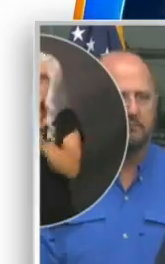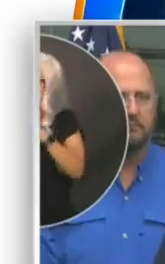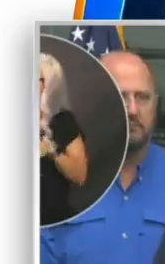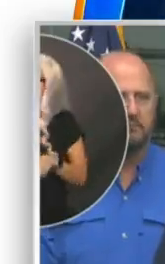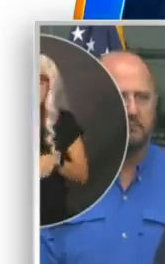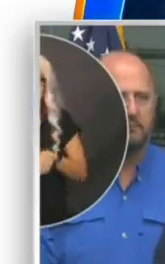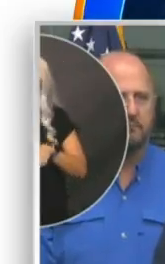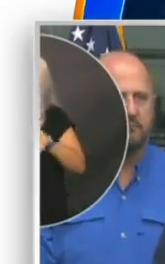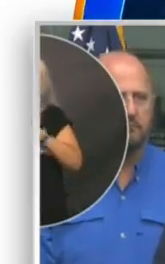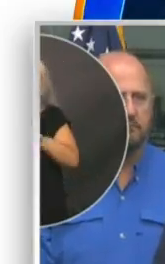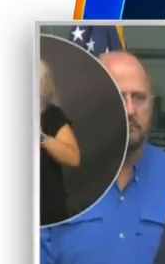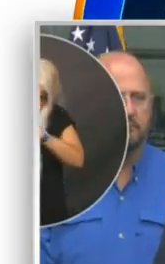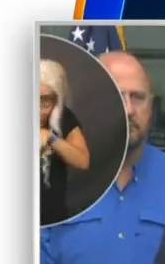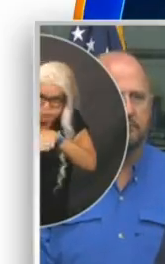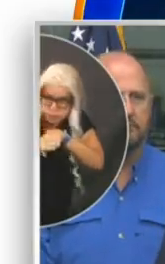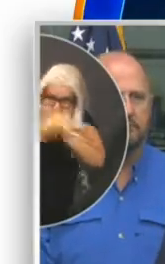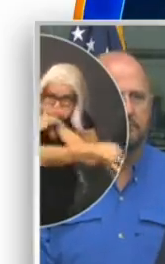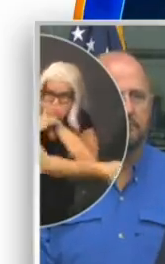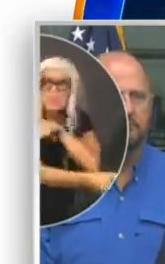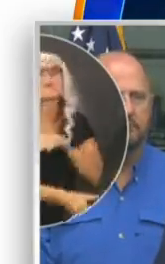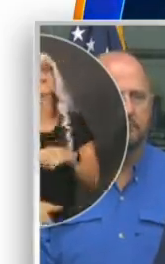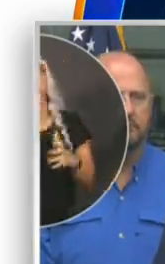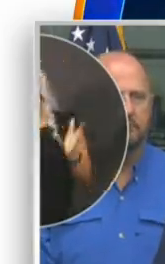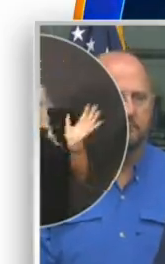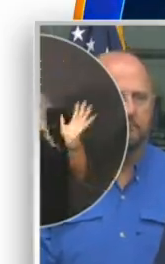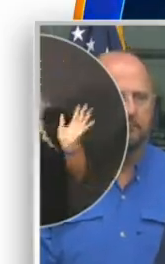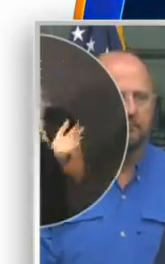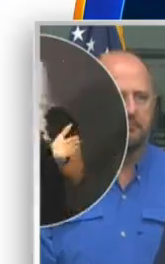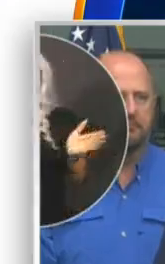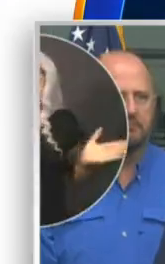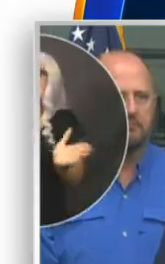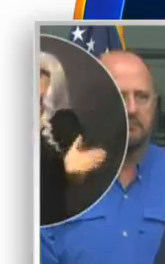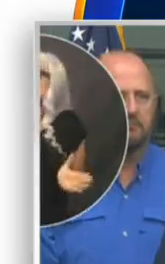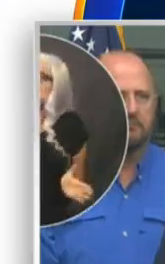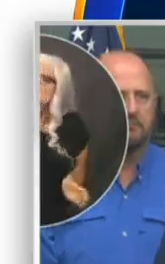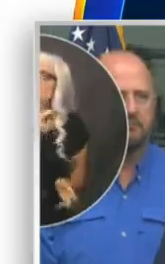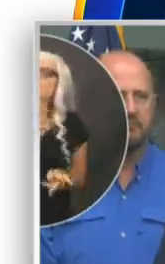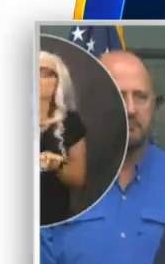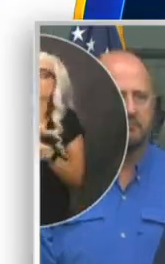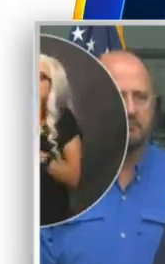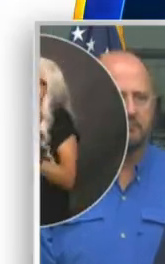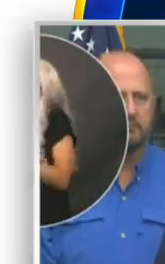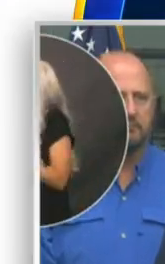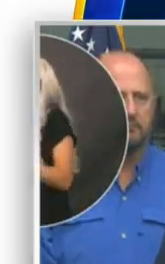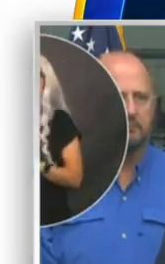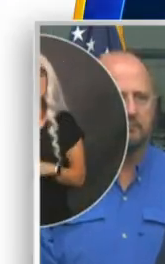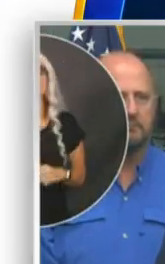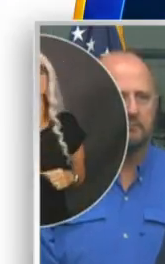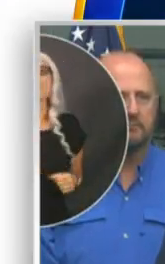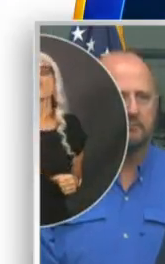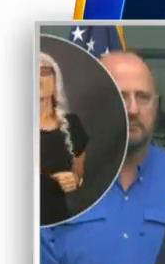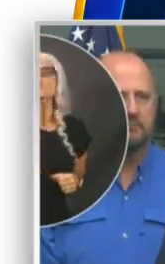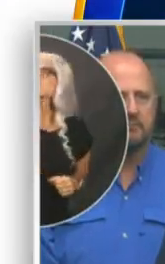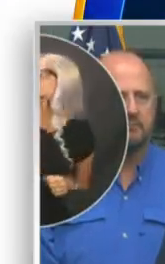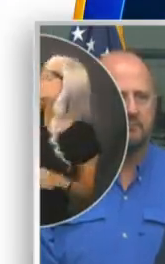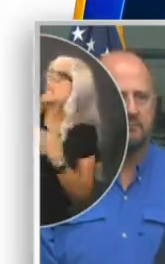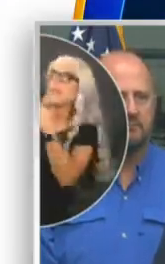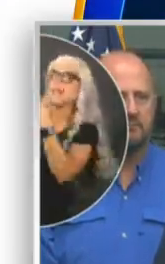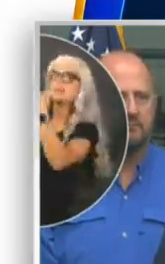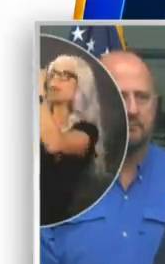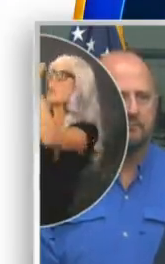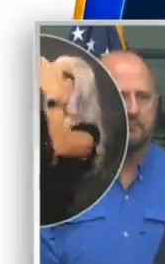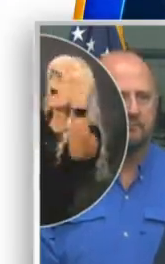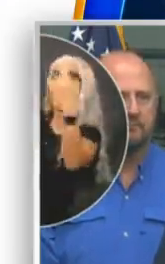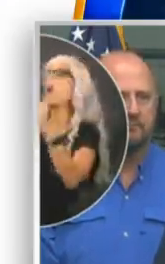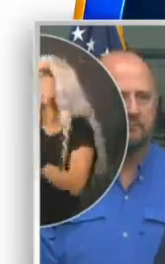to go outside, I urge you to be cautious. Avoid downed power lines. Avoid standing water.